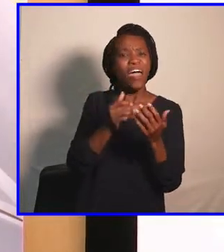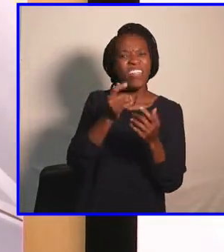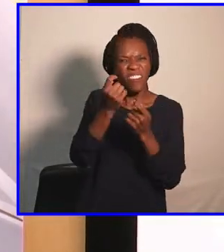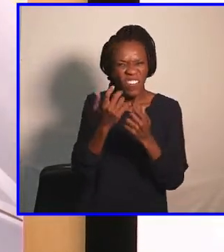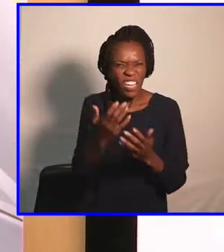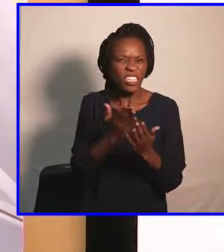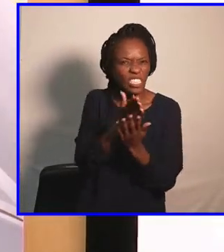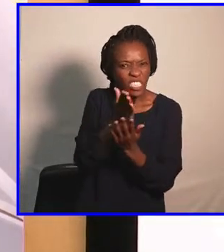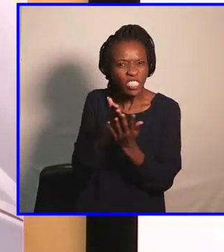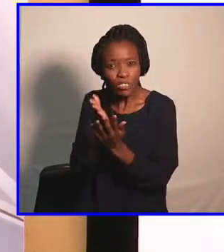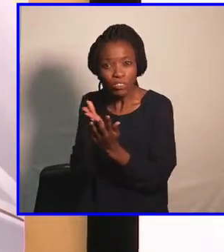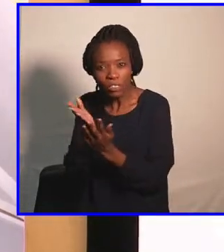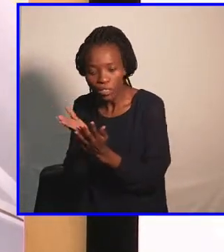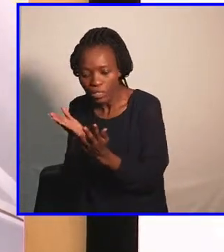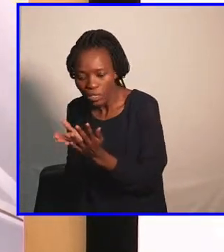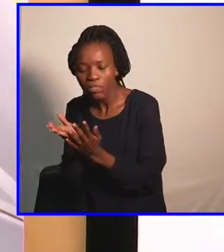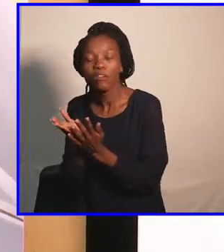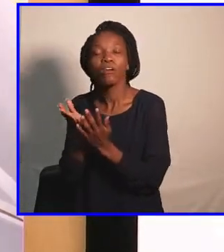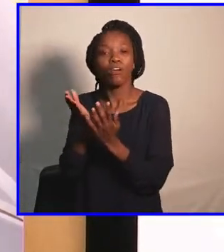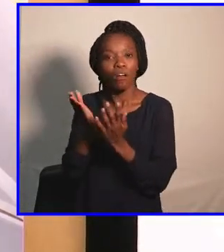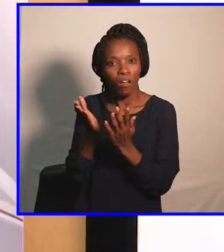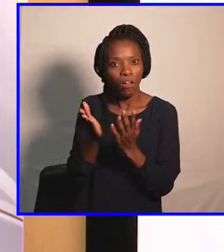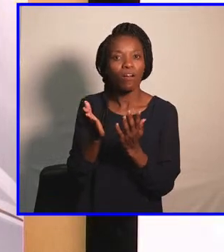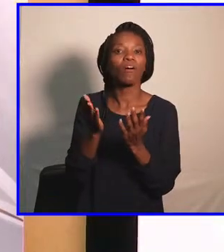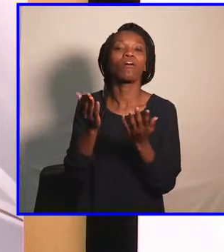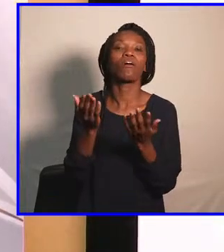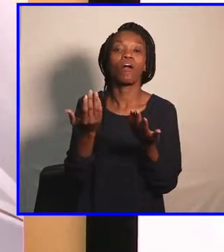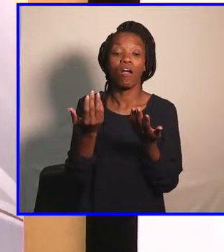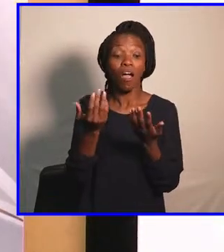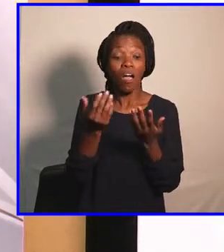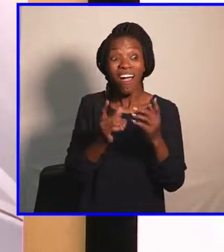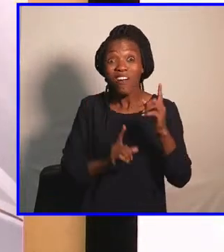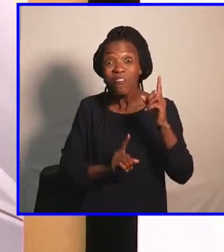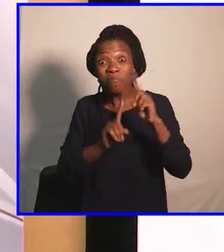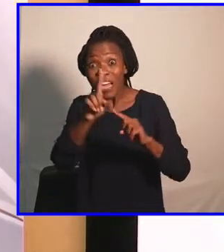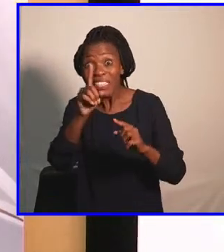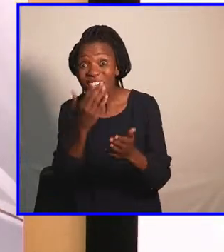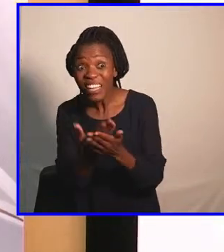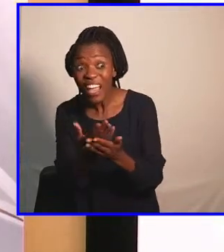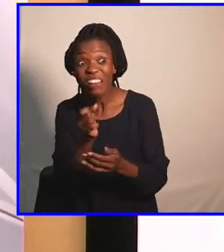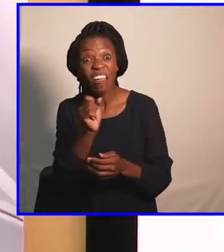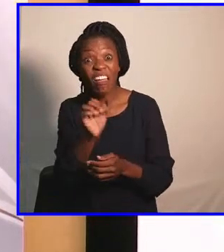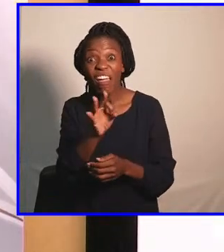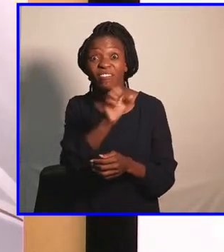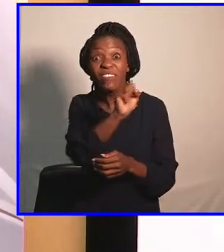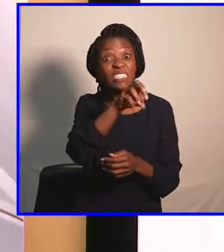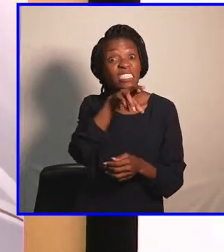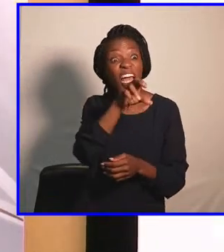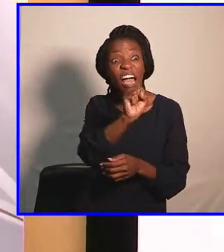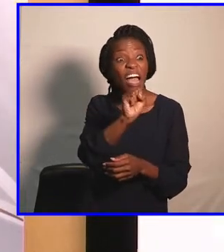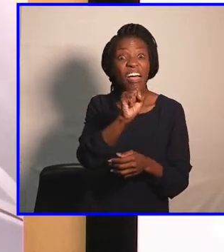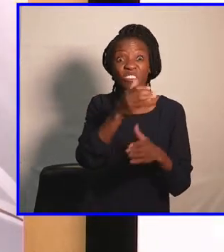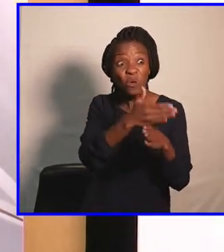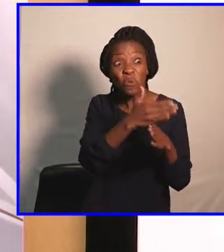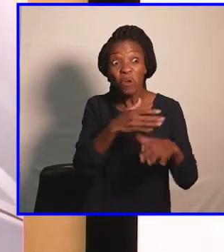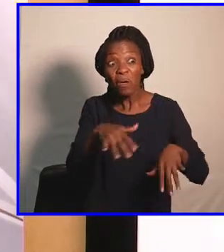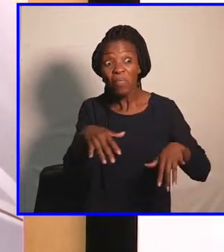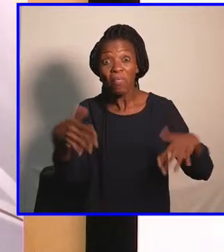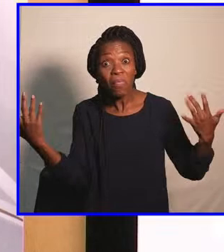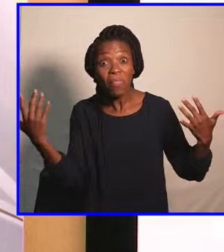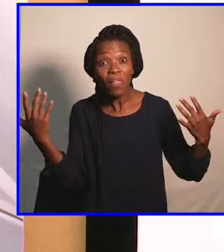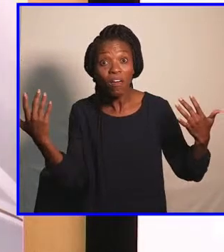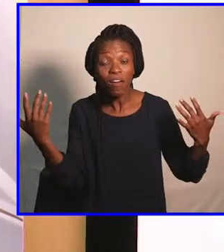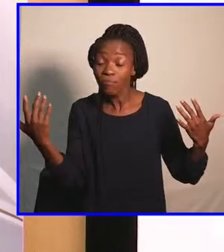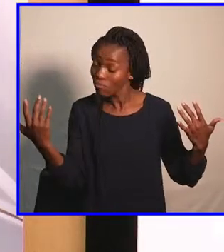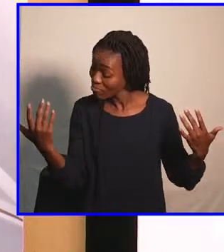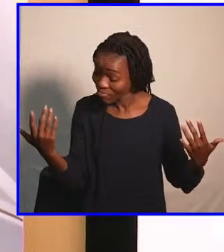introduced through the stimulus that we announced would have been possible were it not for the excellent work of